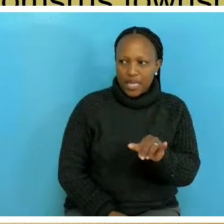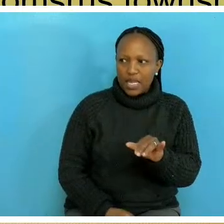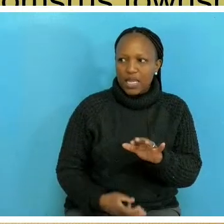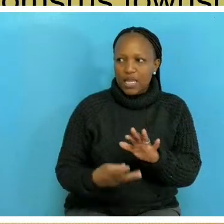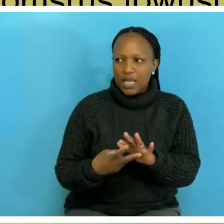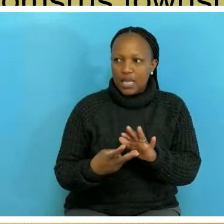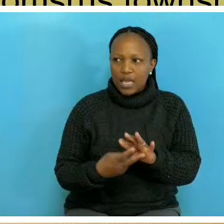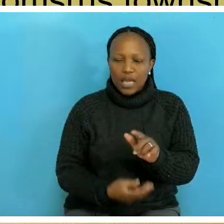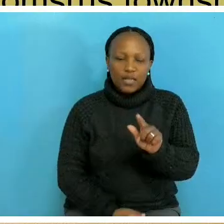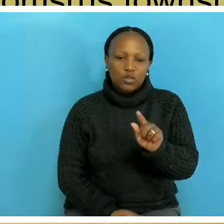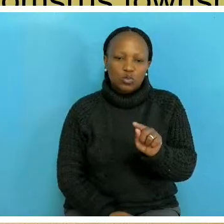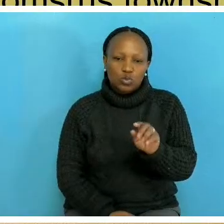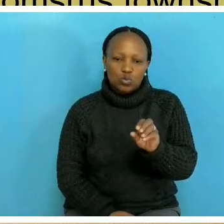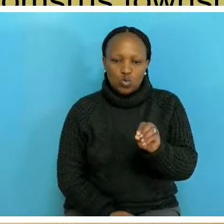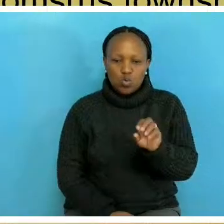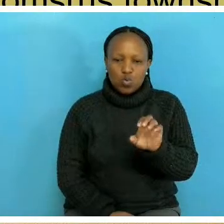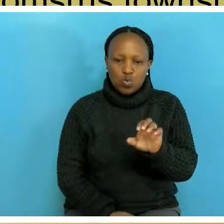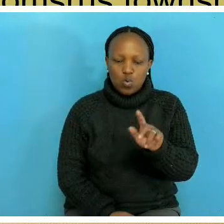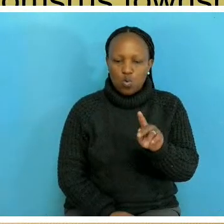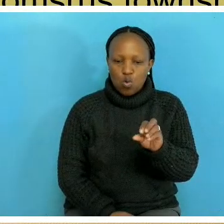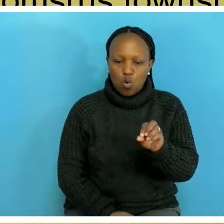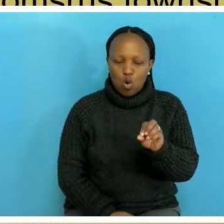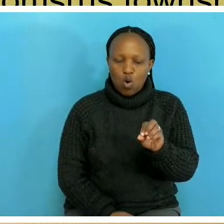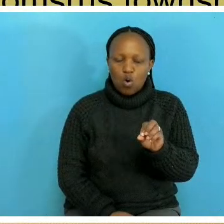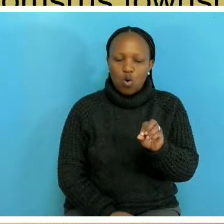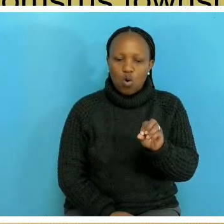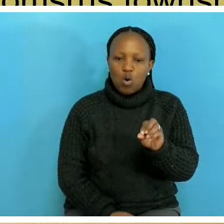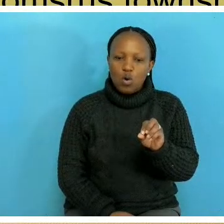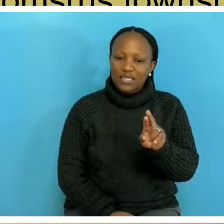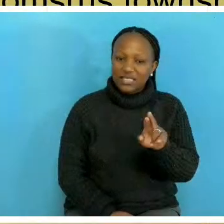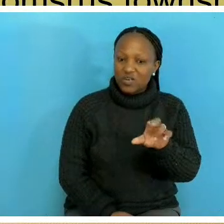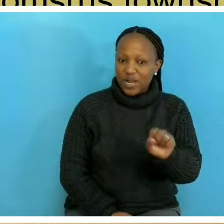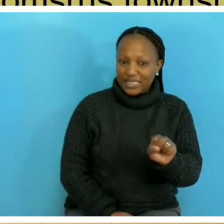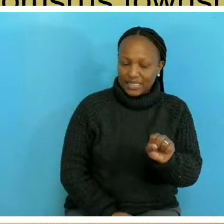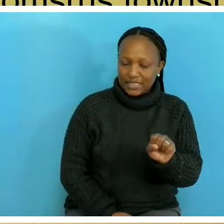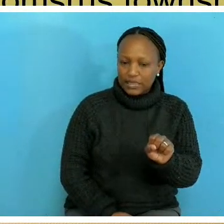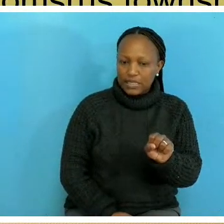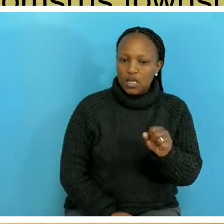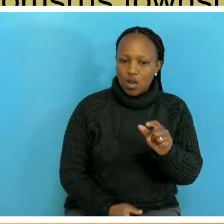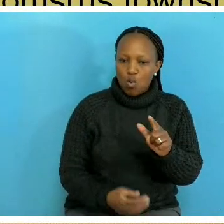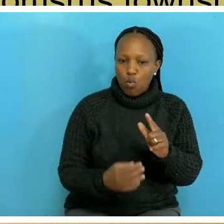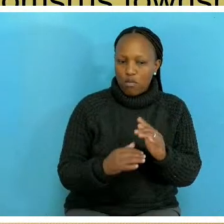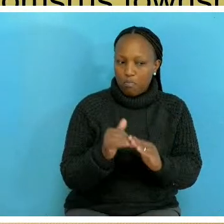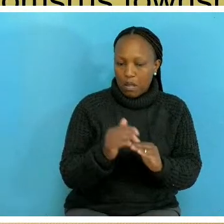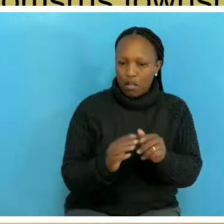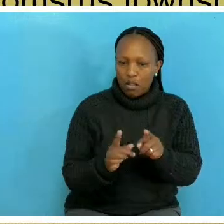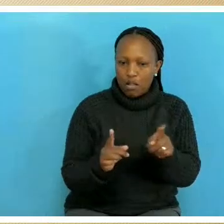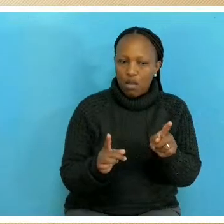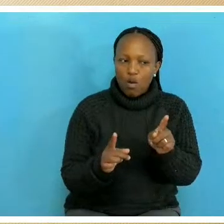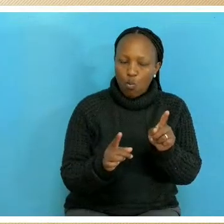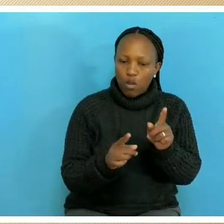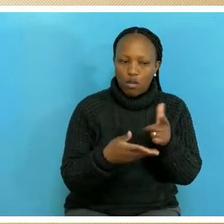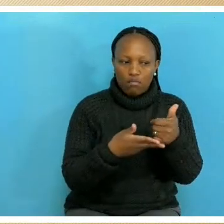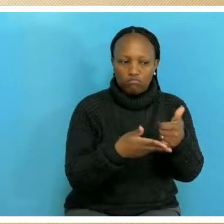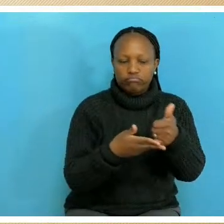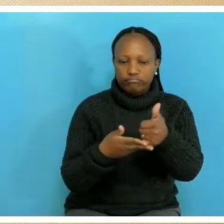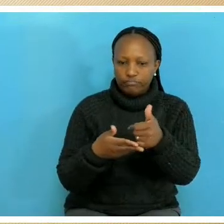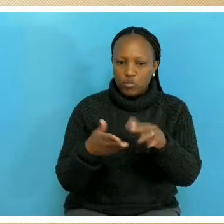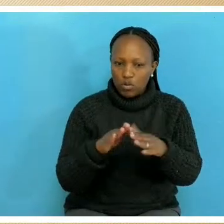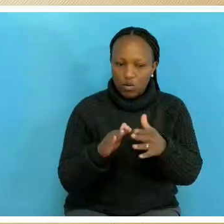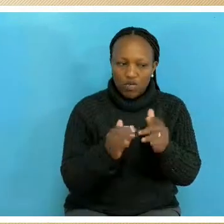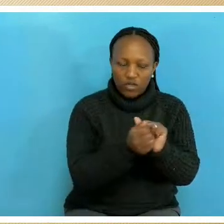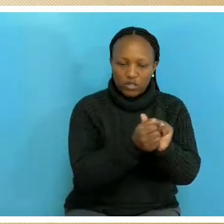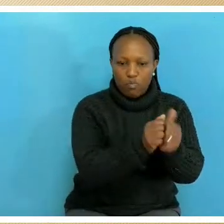Township. Those are some of the projects that we do in assisting the community to develop sports.